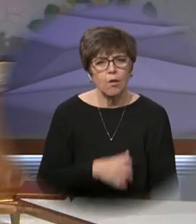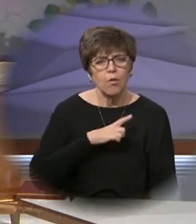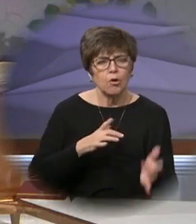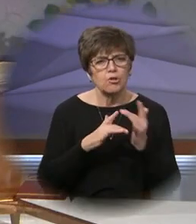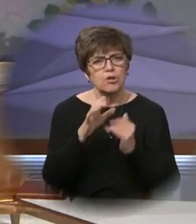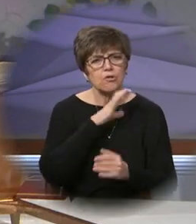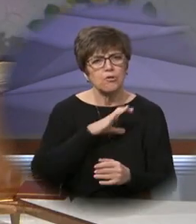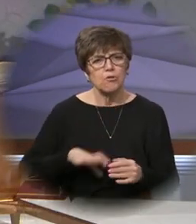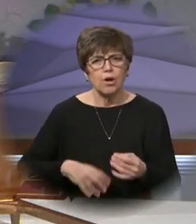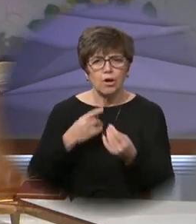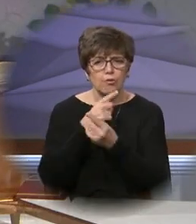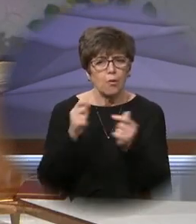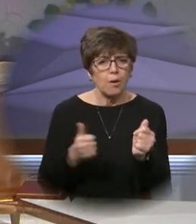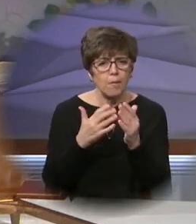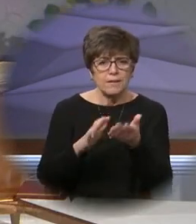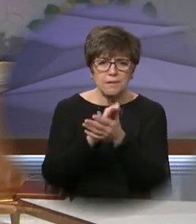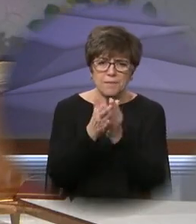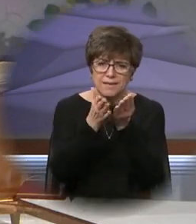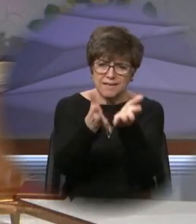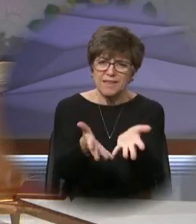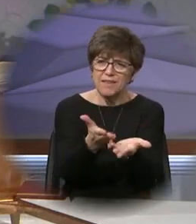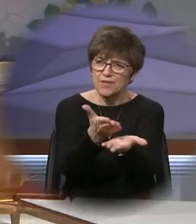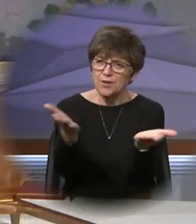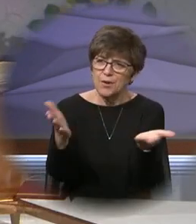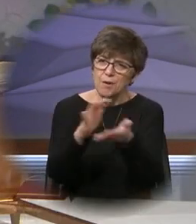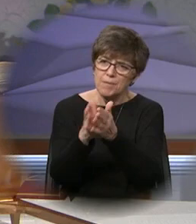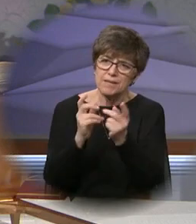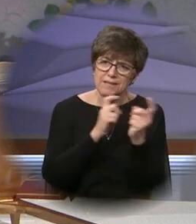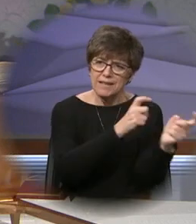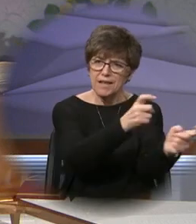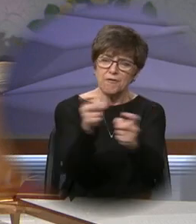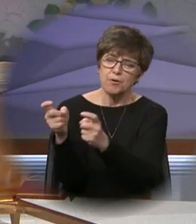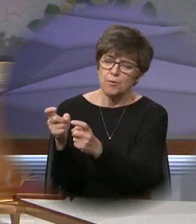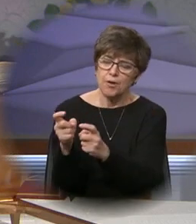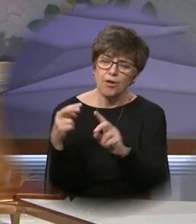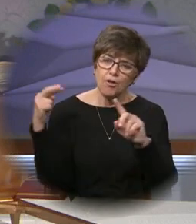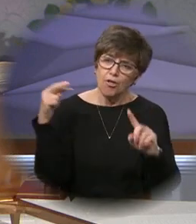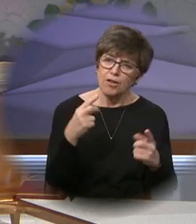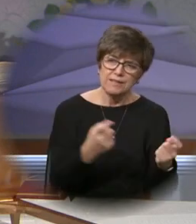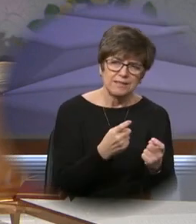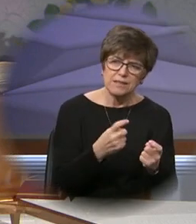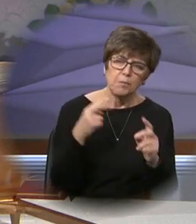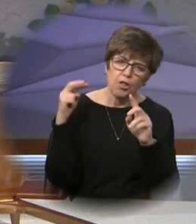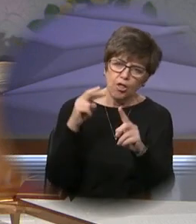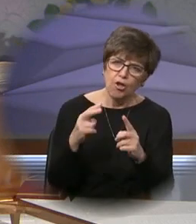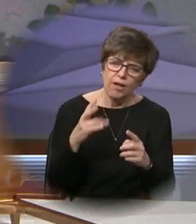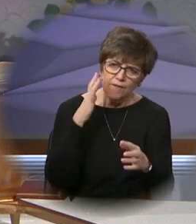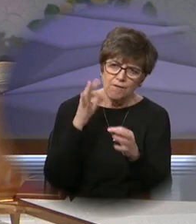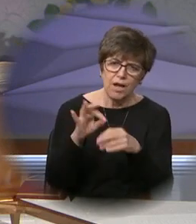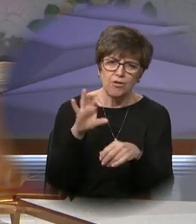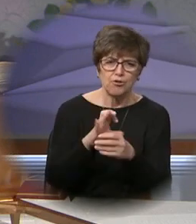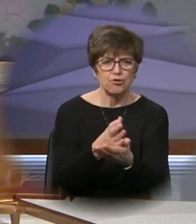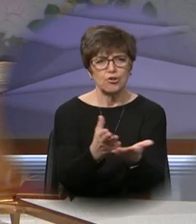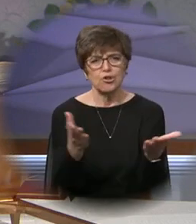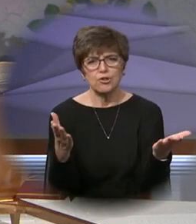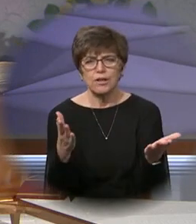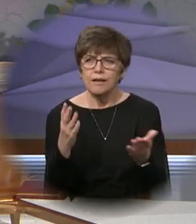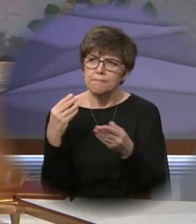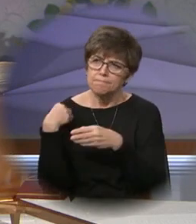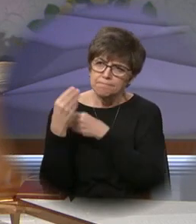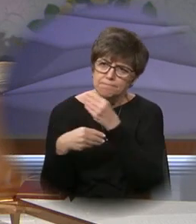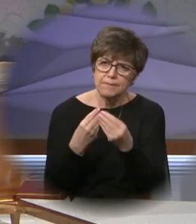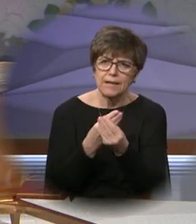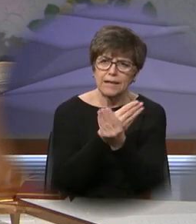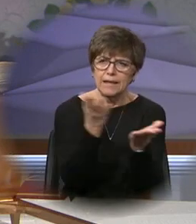Jesus Christ, who said to your apostles, "Peace I leave you, my peace I give you," look not on our sins, but on the faith of your church, and